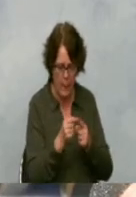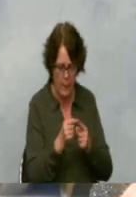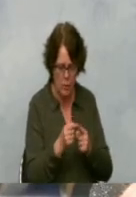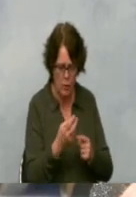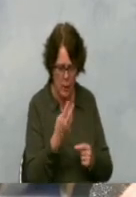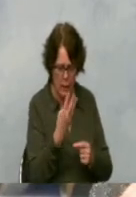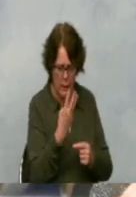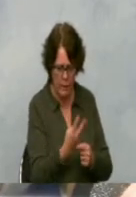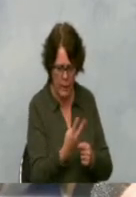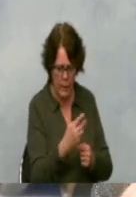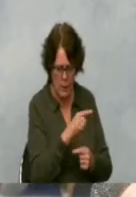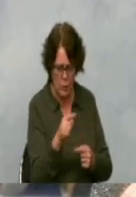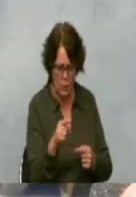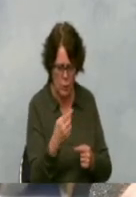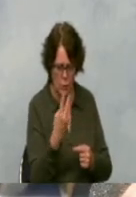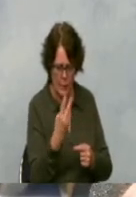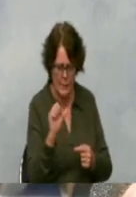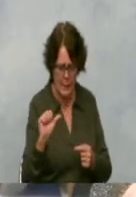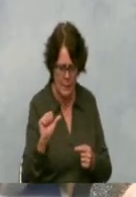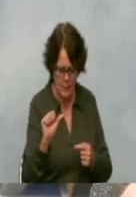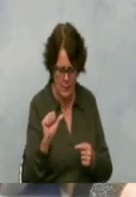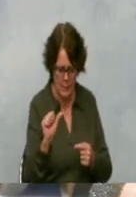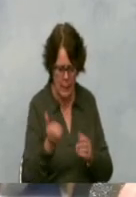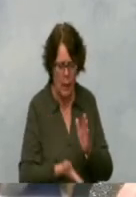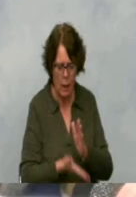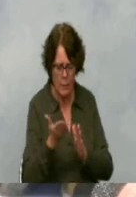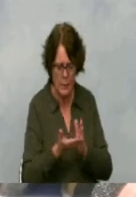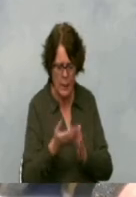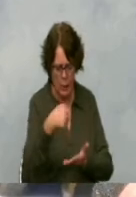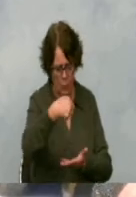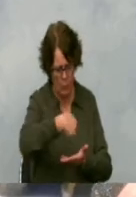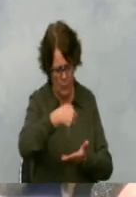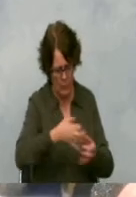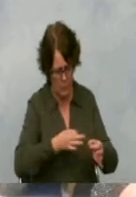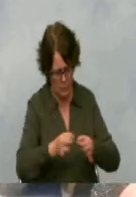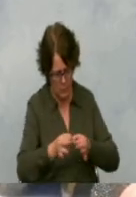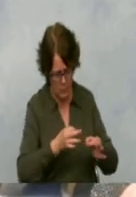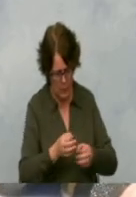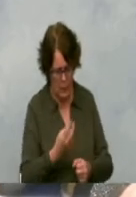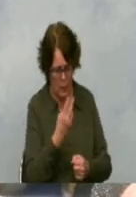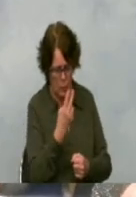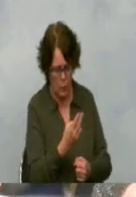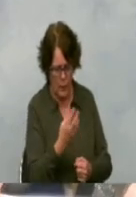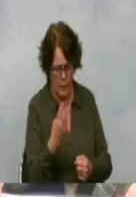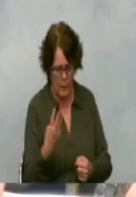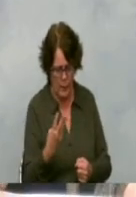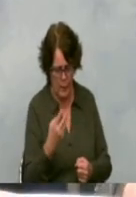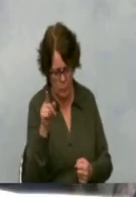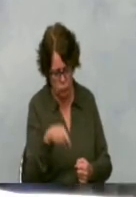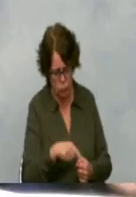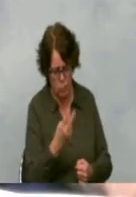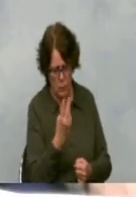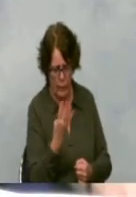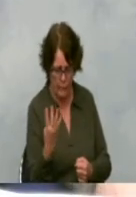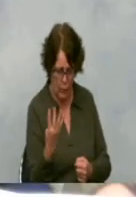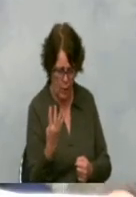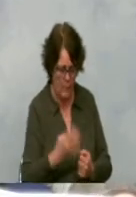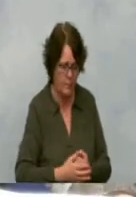to 26, and it's an update on the budget strategy 23-24.